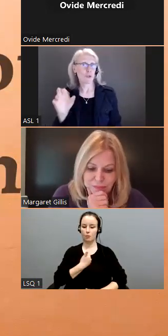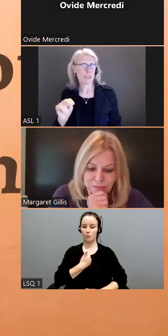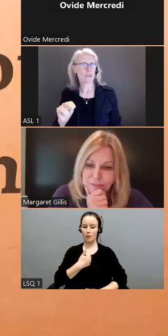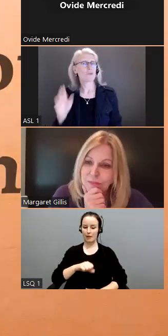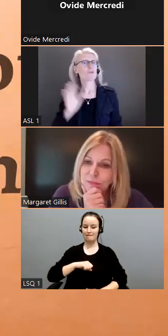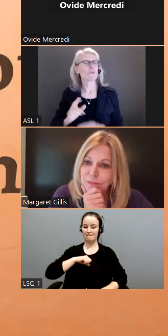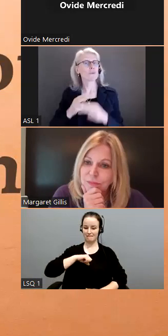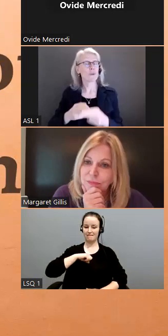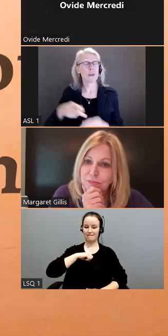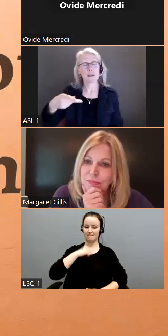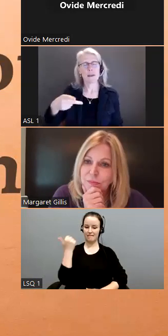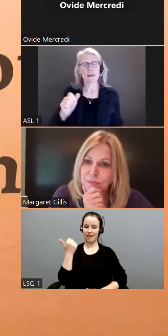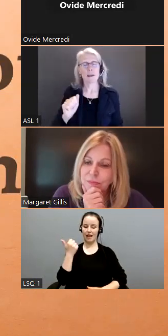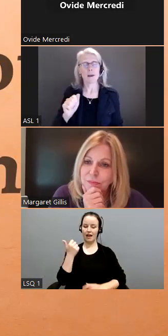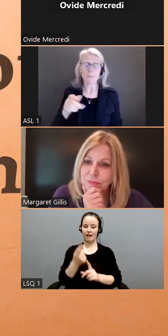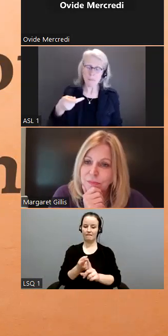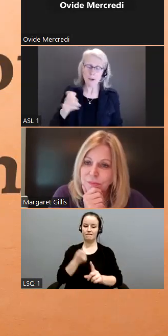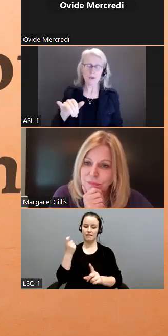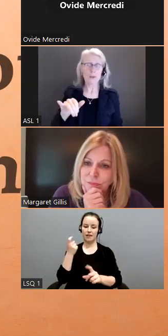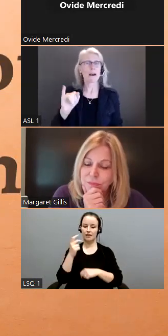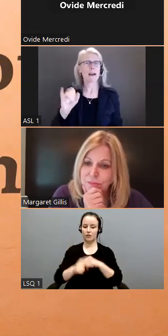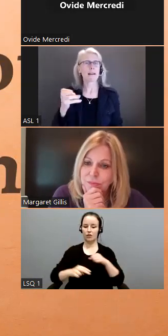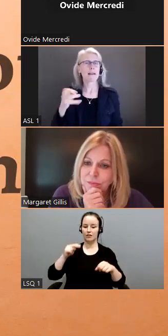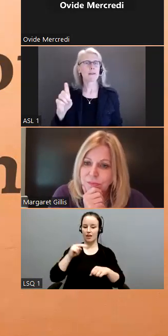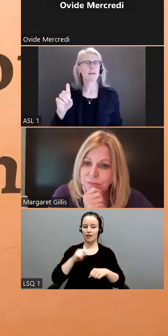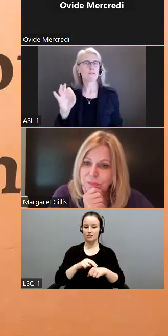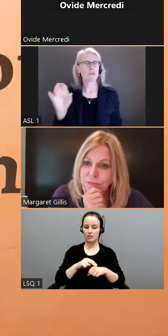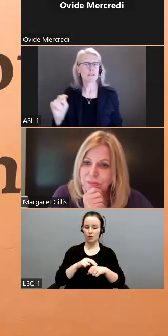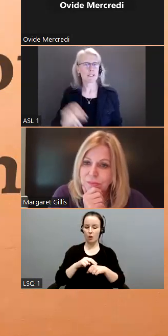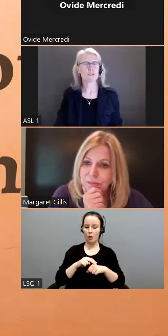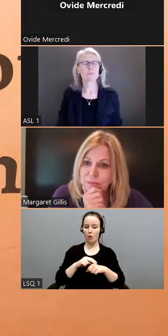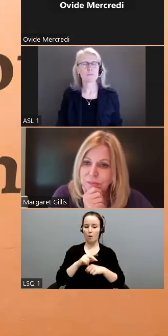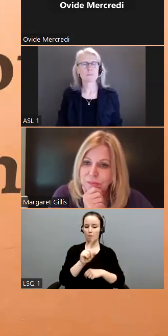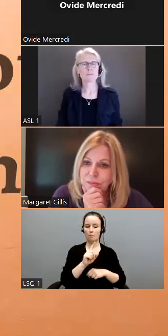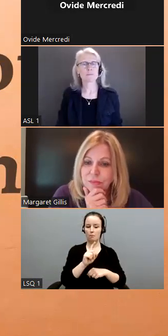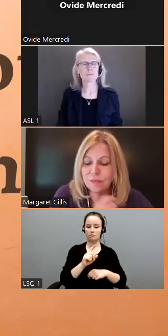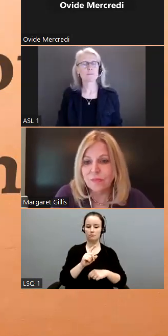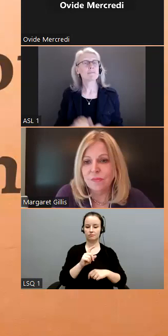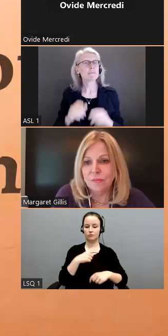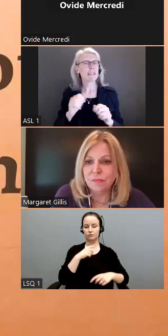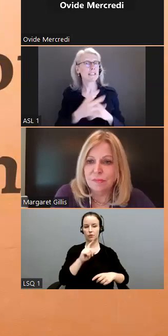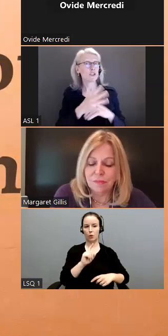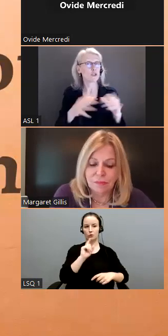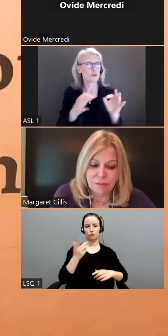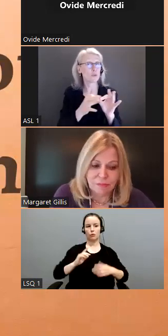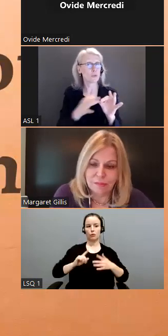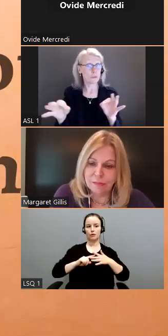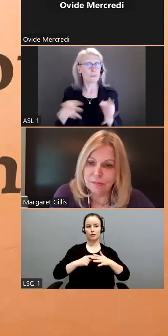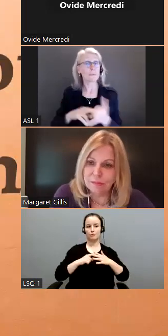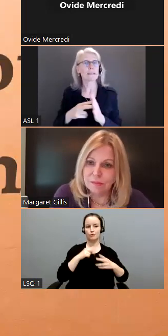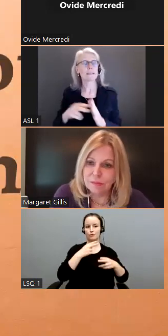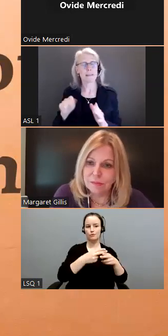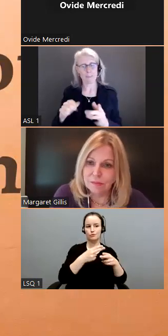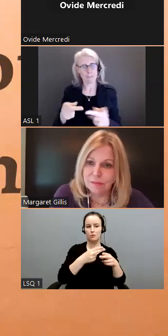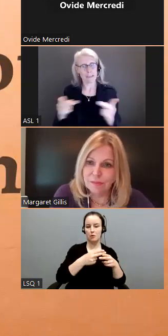known as Perry Island First Nation, Wasaya Koshing, meaning a place that shines